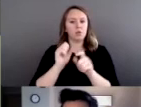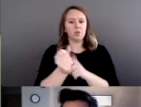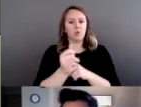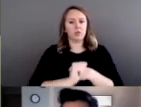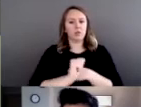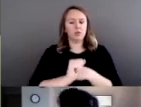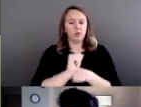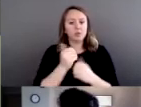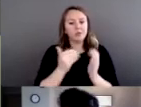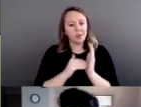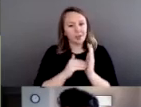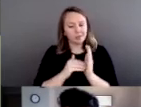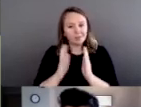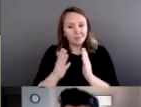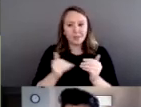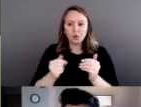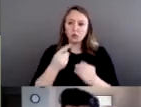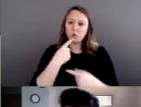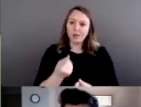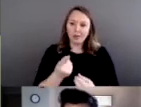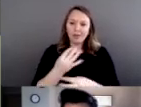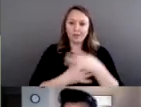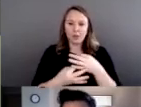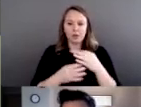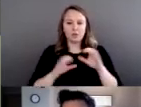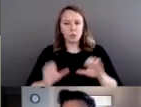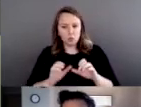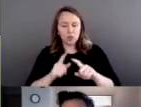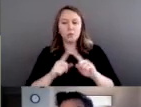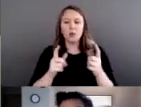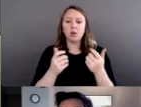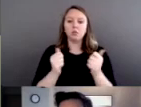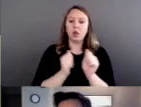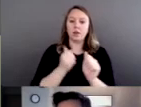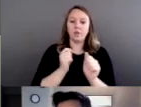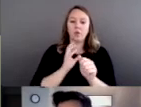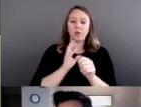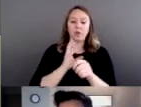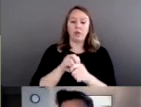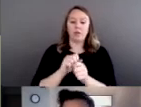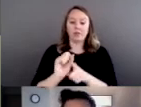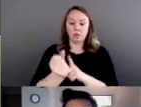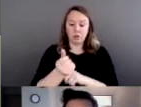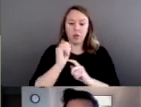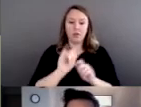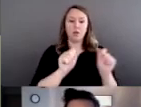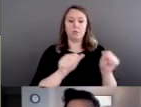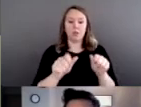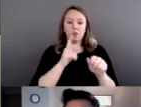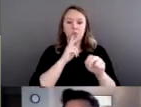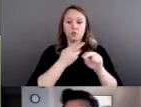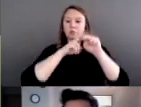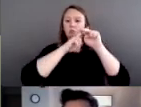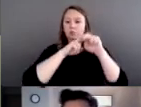that's easier said than done, but just try not to put yourself in a situation that can increase this chance. You know, don't